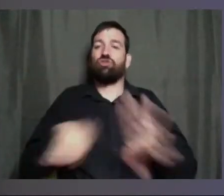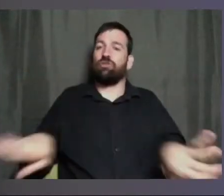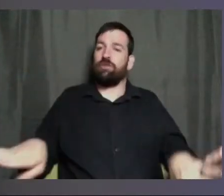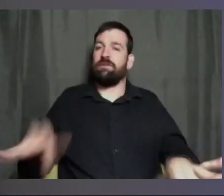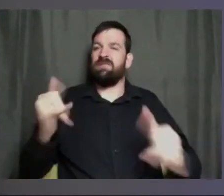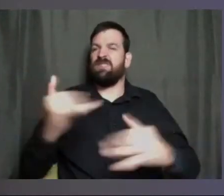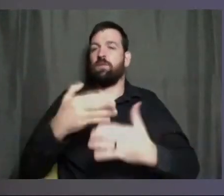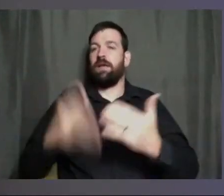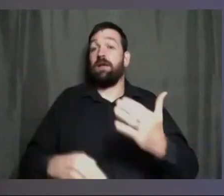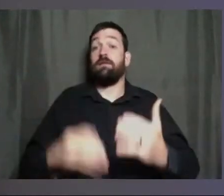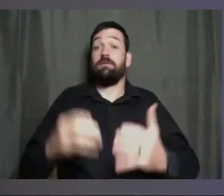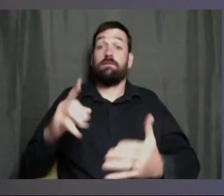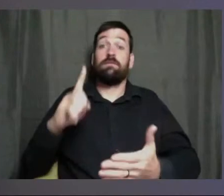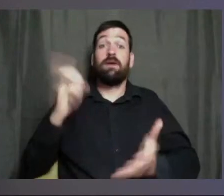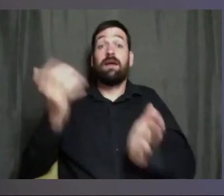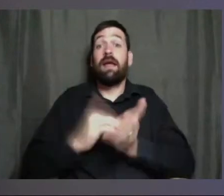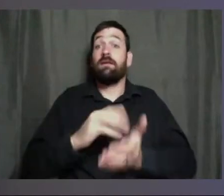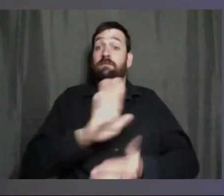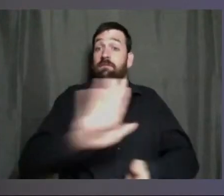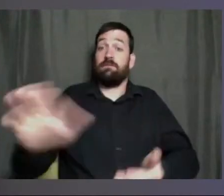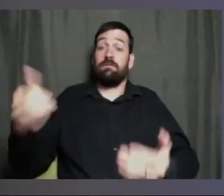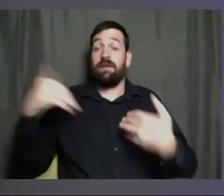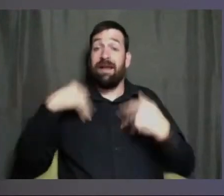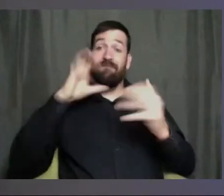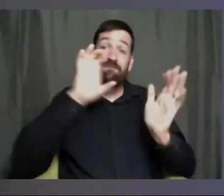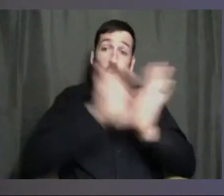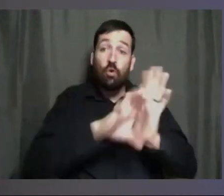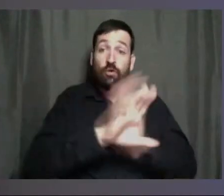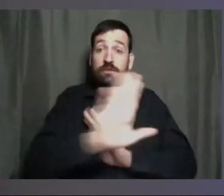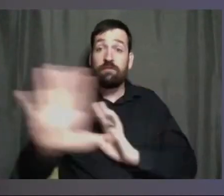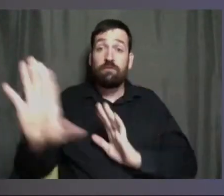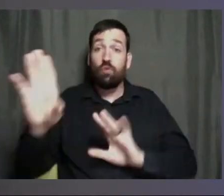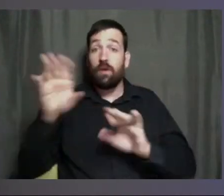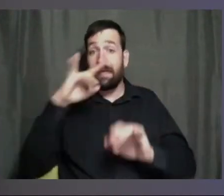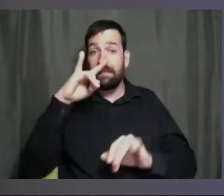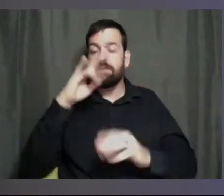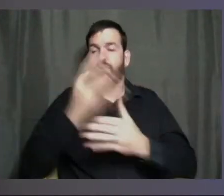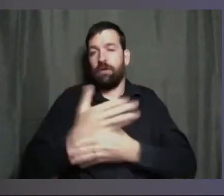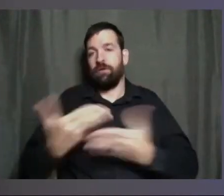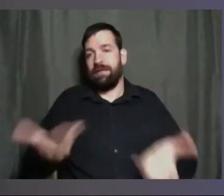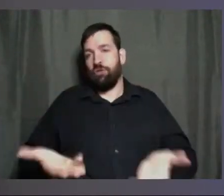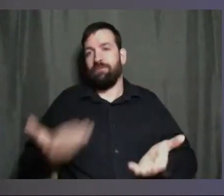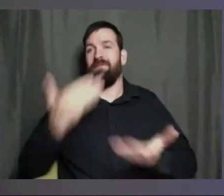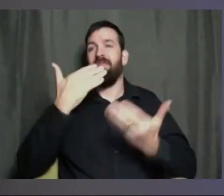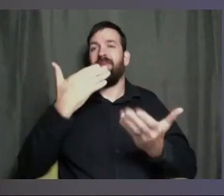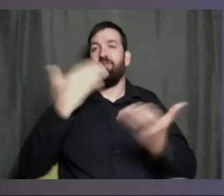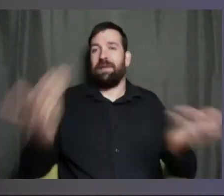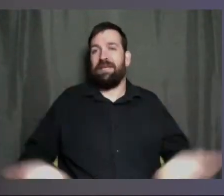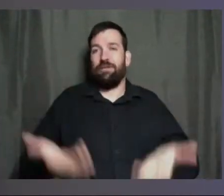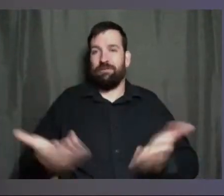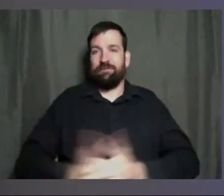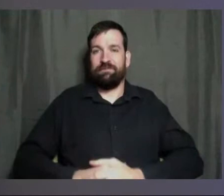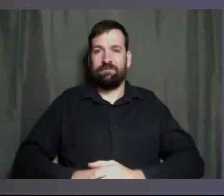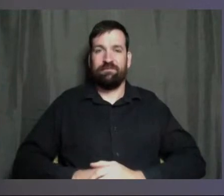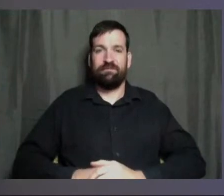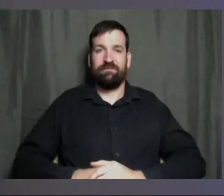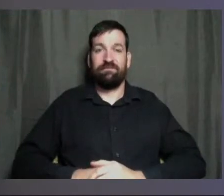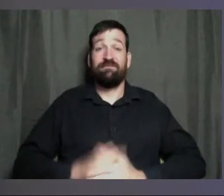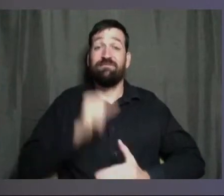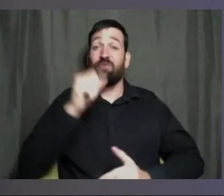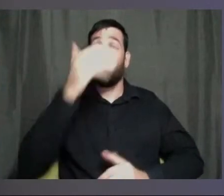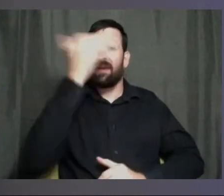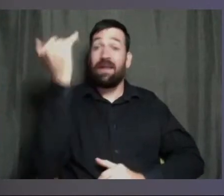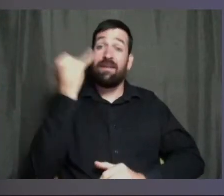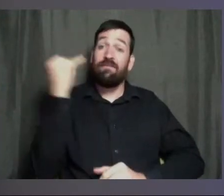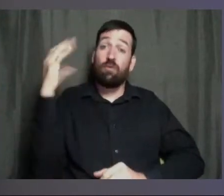you have photos of your kids, send them in. We're going to share them here on the show. And thanks for being with us today. Don't forget, if you missed the show today